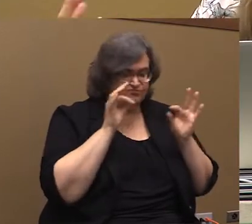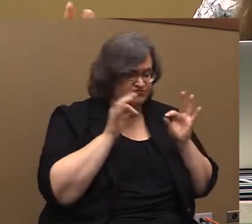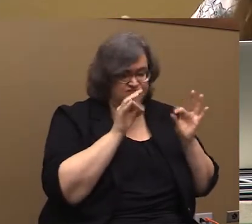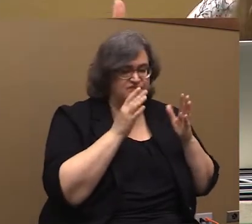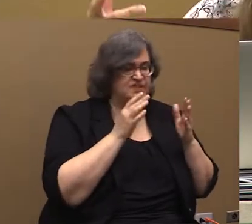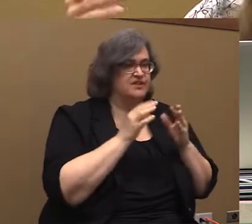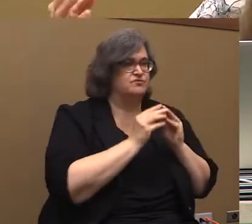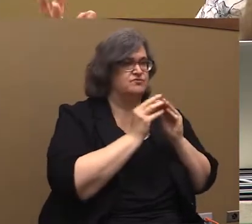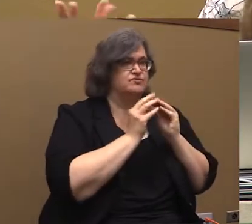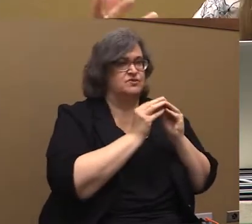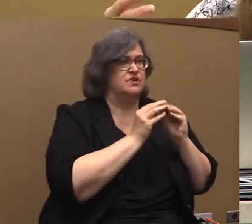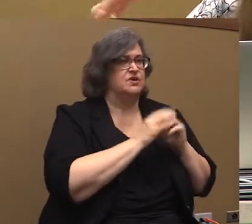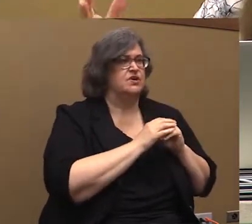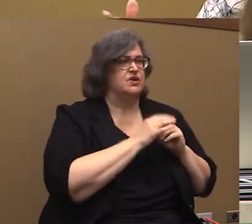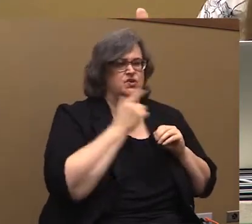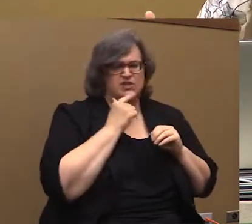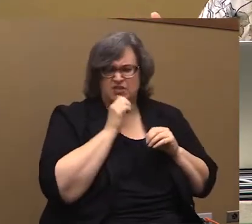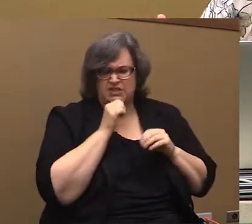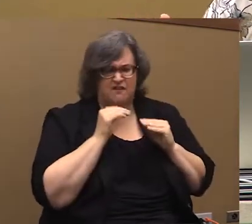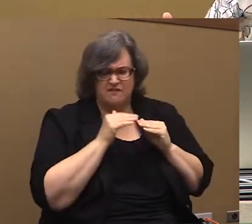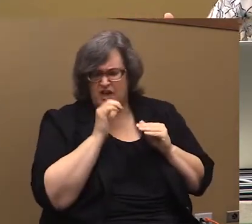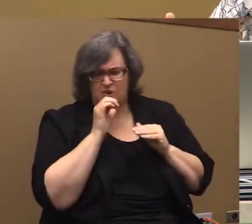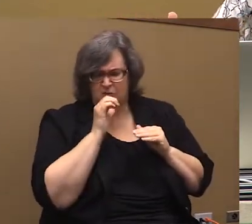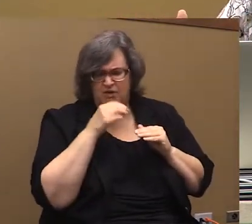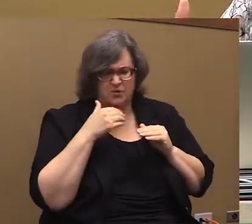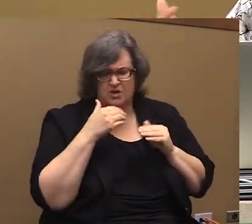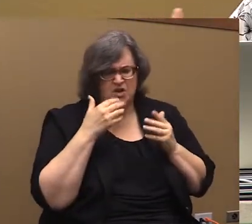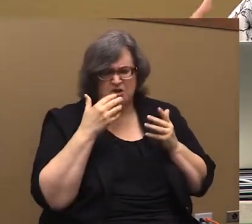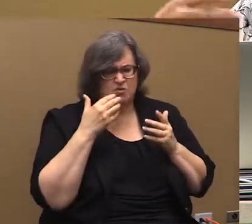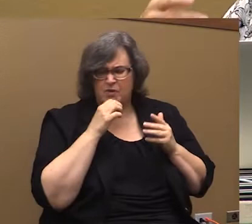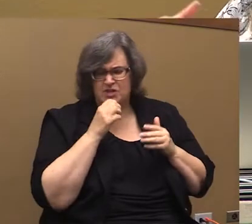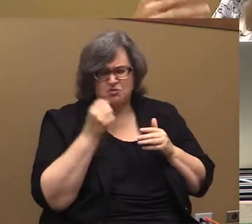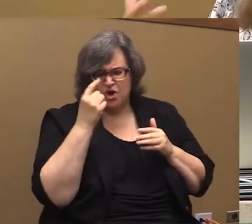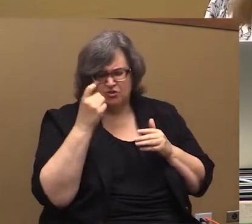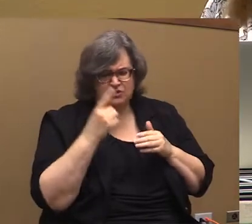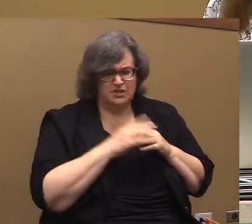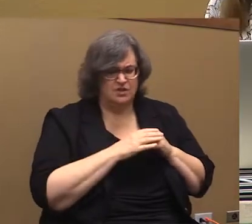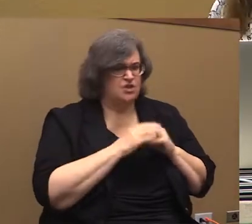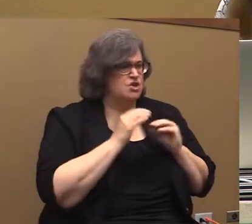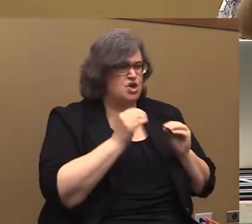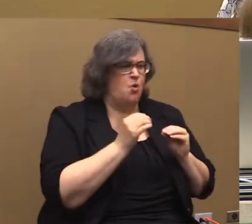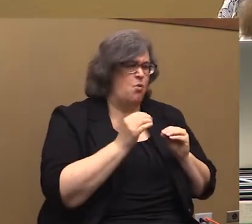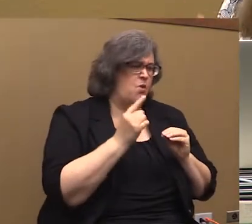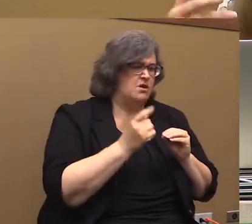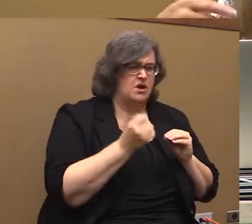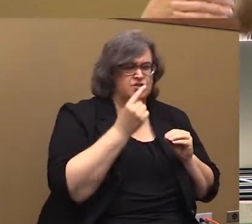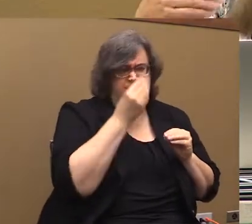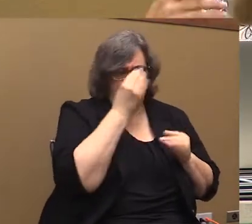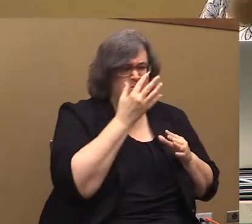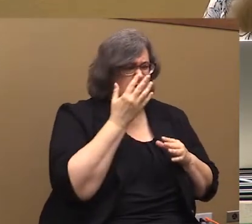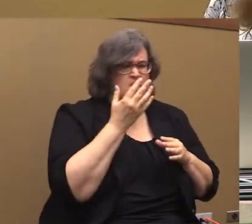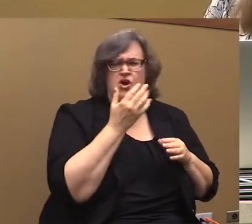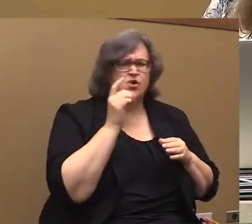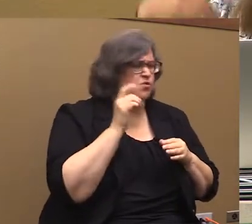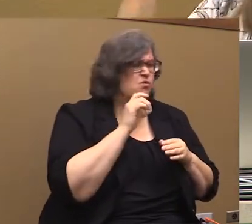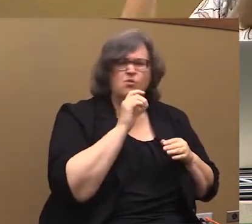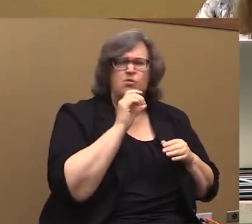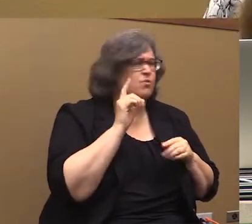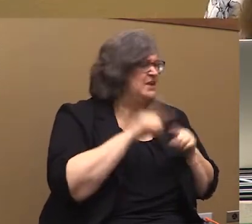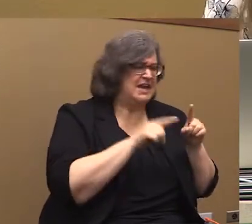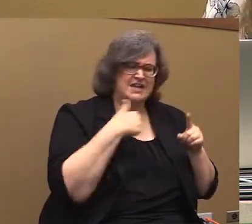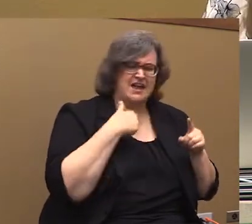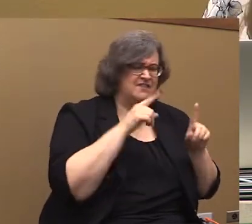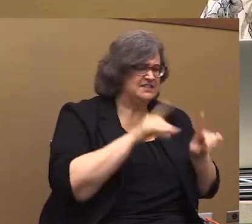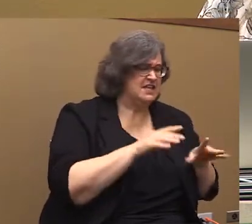like grumbling is happening. And they're saying it's not fair. We don't understand.